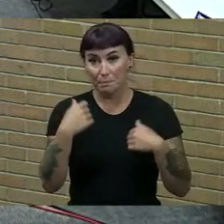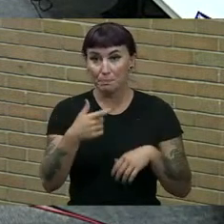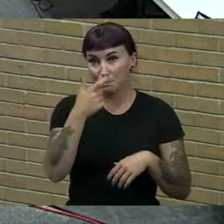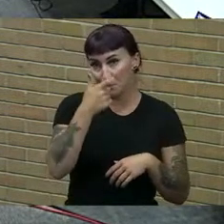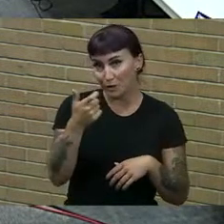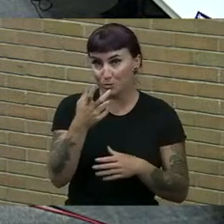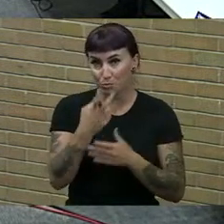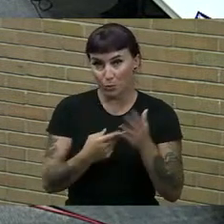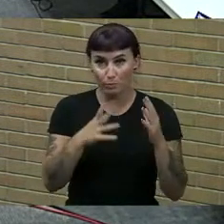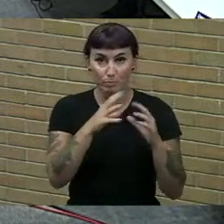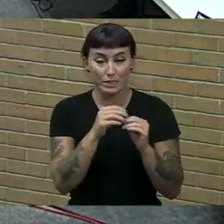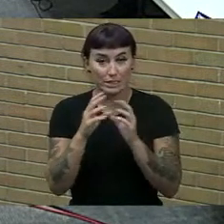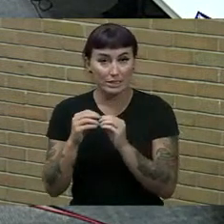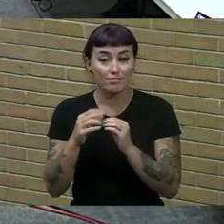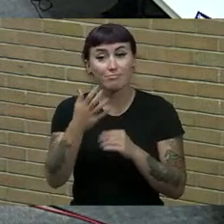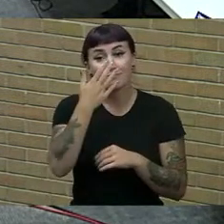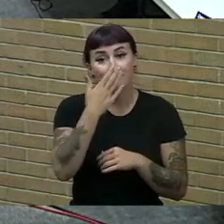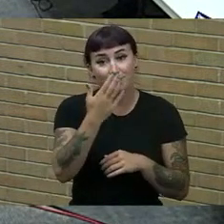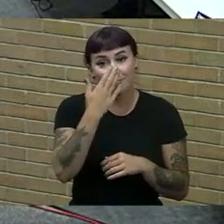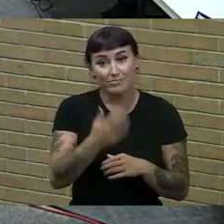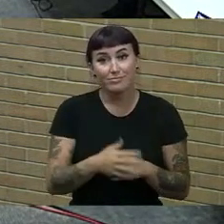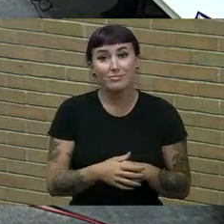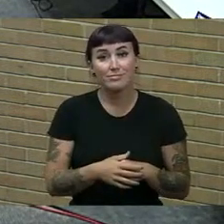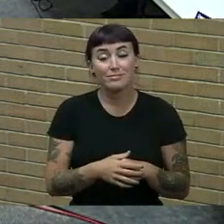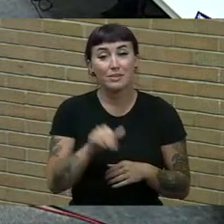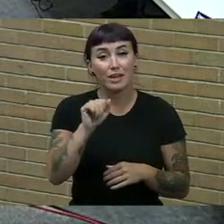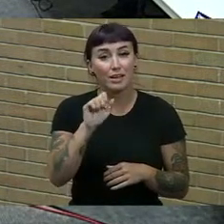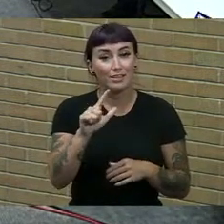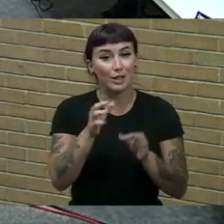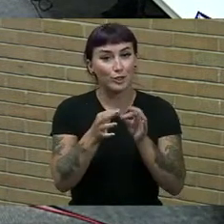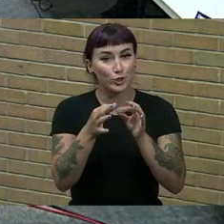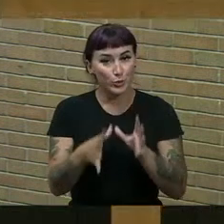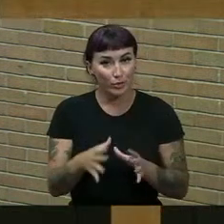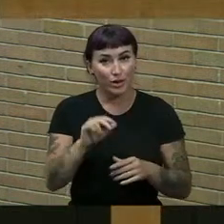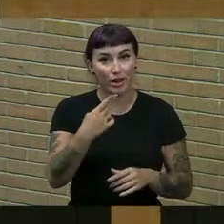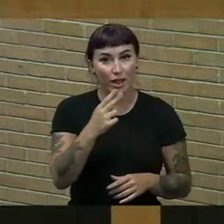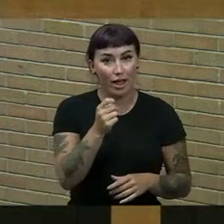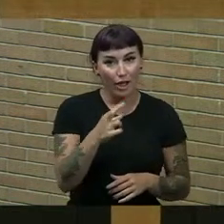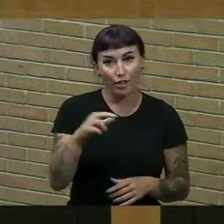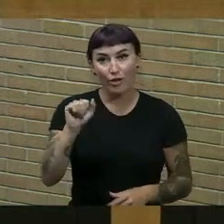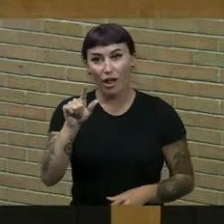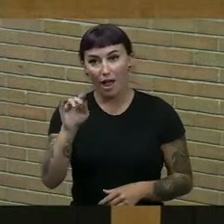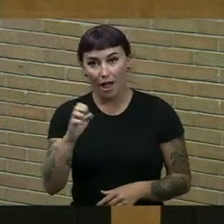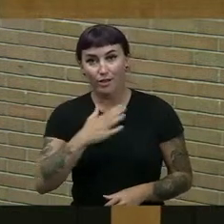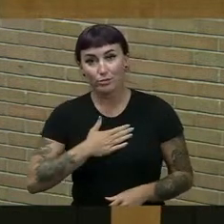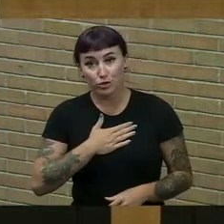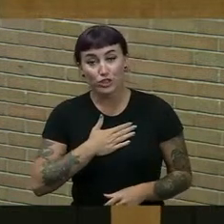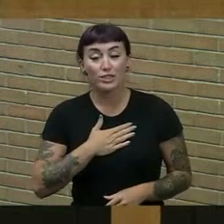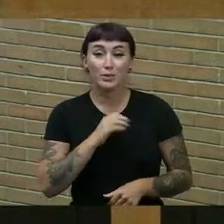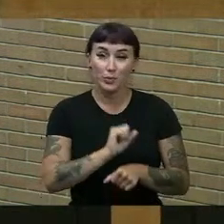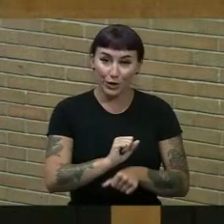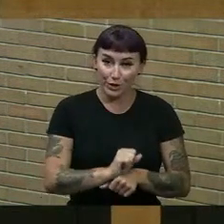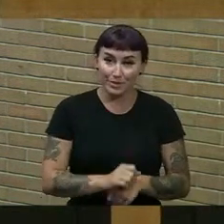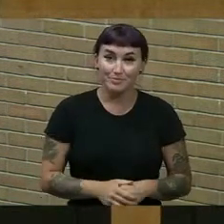both. Thank you to our ASL interpreters, Heather and Allie. We really appreciate your work.